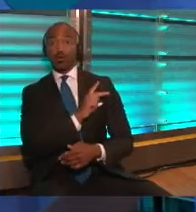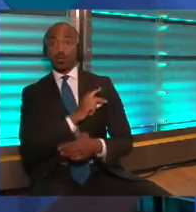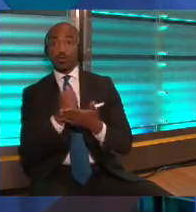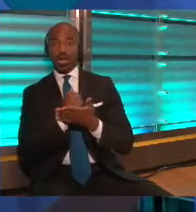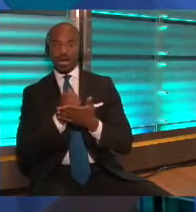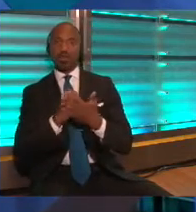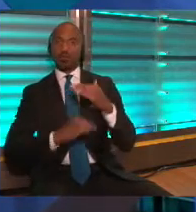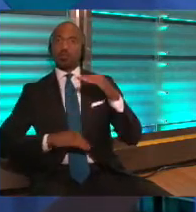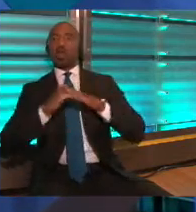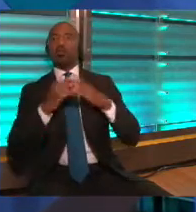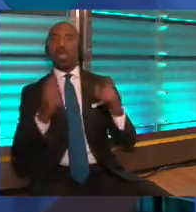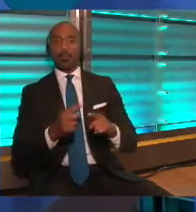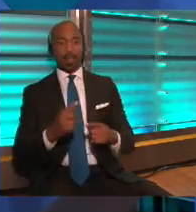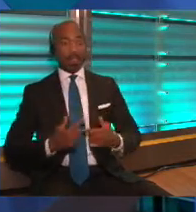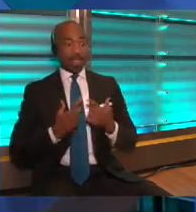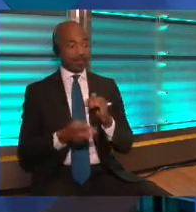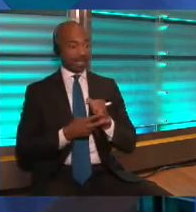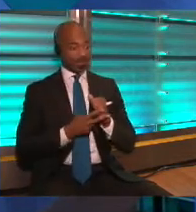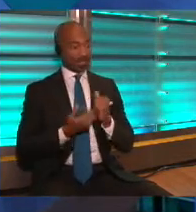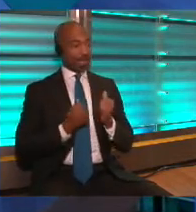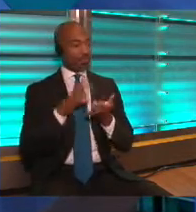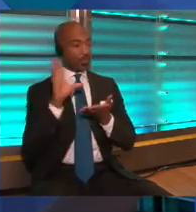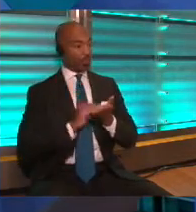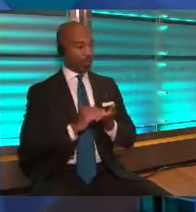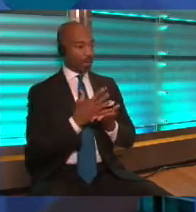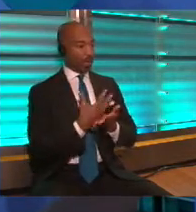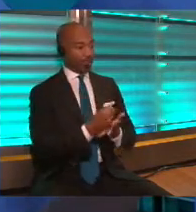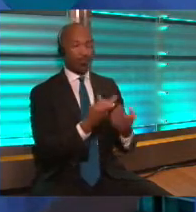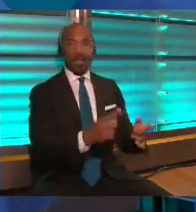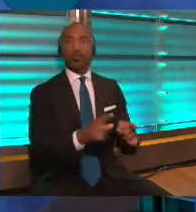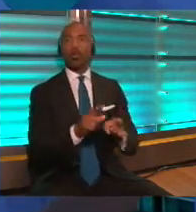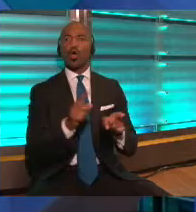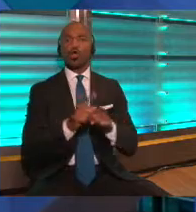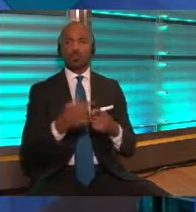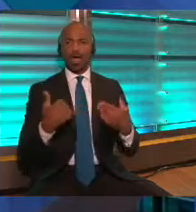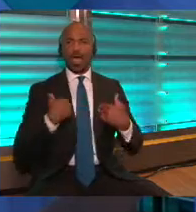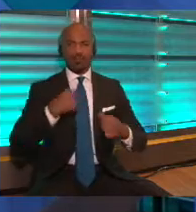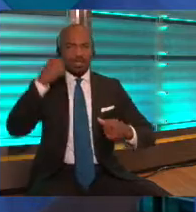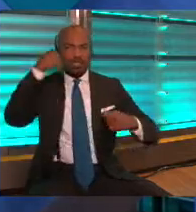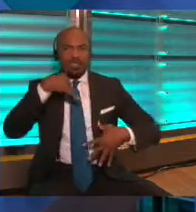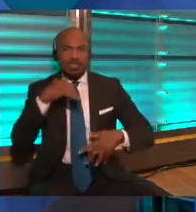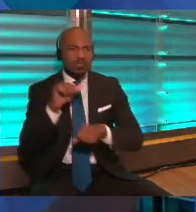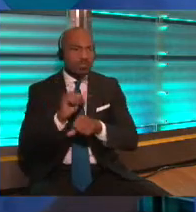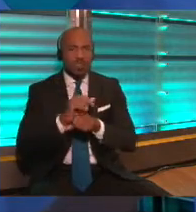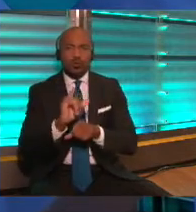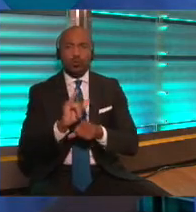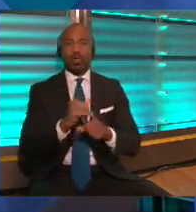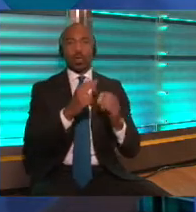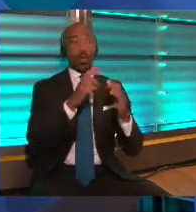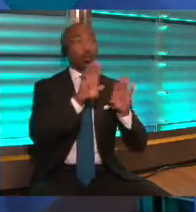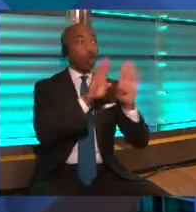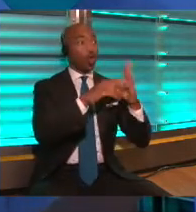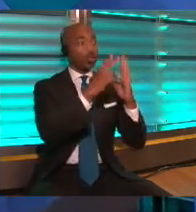whatever life savings that we had, and putting in a ton of sweat equity. You know, we painted the walls ourselves, we installed